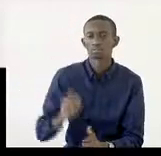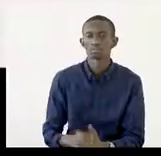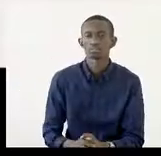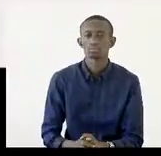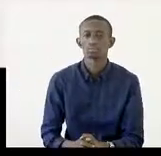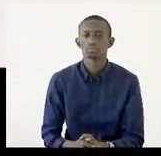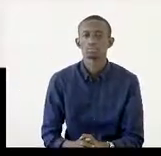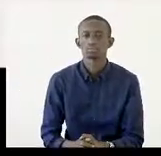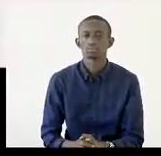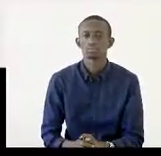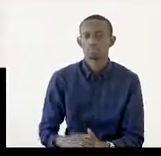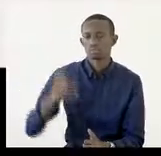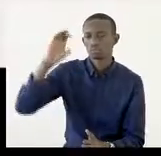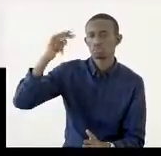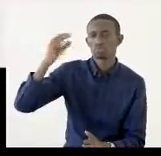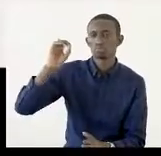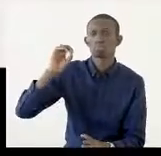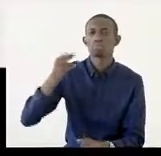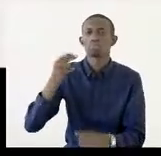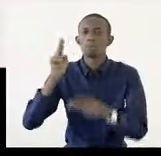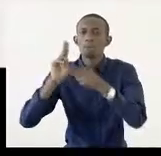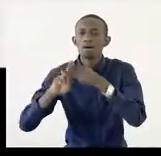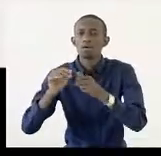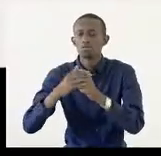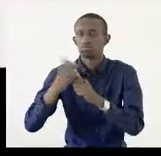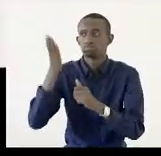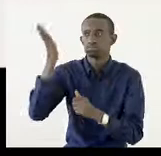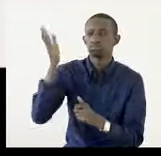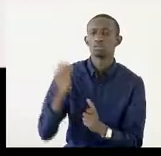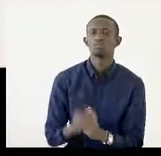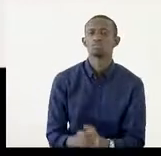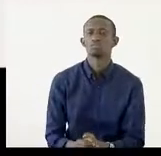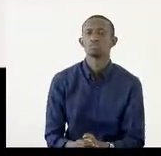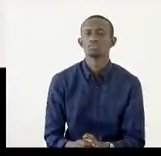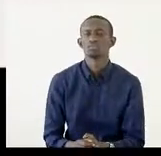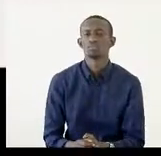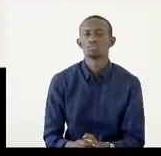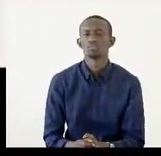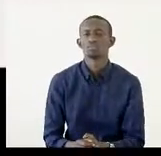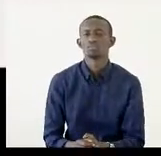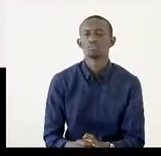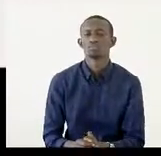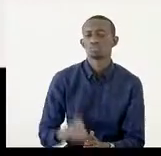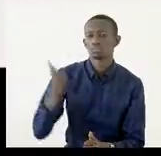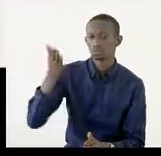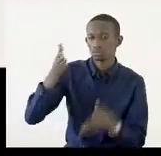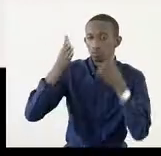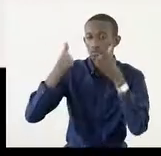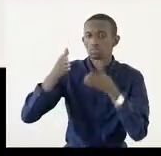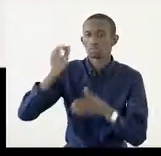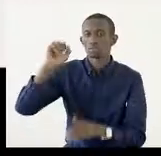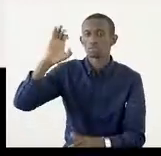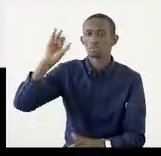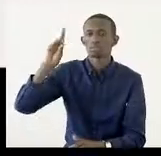Concentrated nitric acid combining with the, that is in presence of concentrated sulfuric